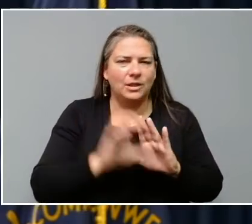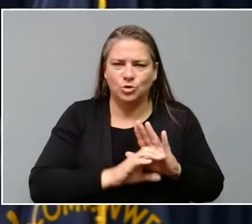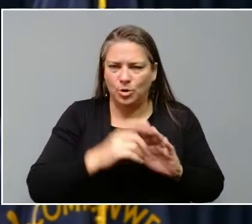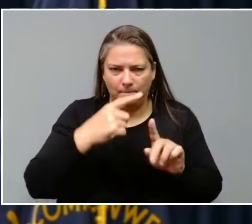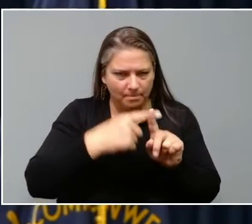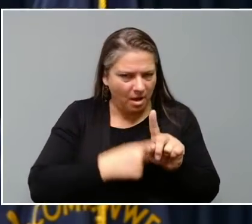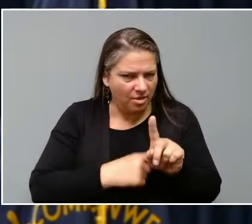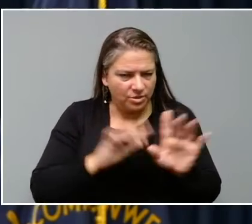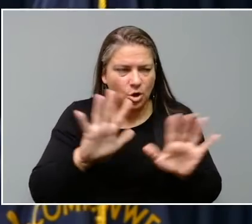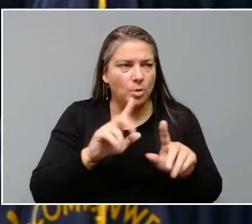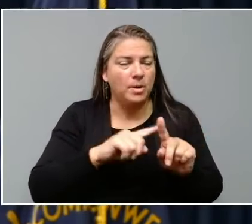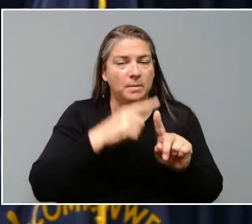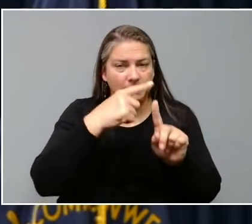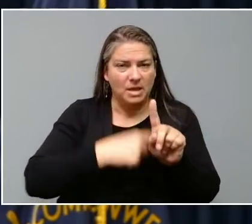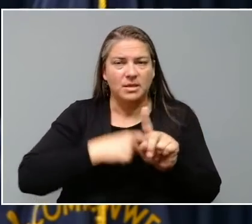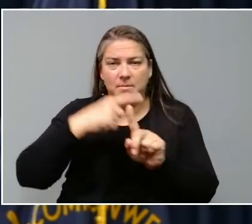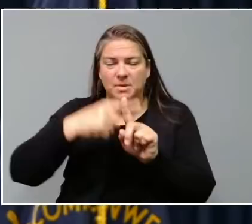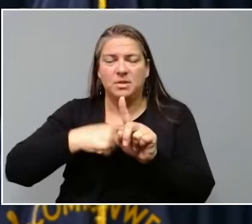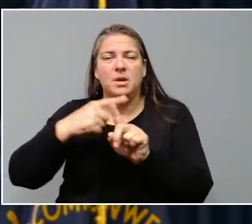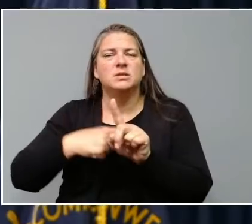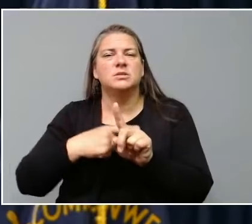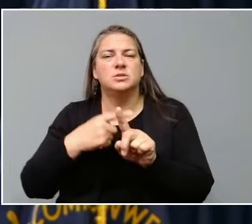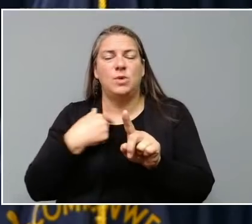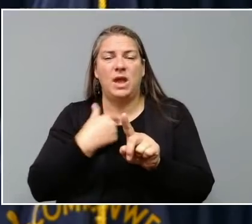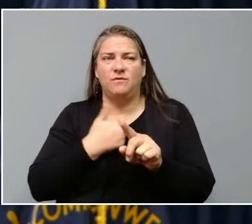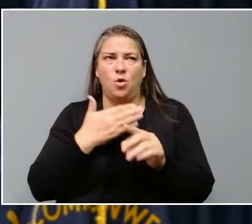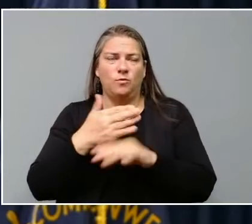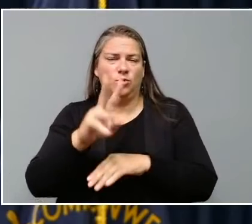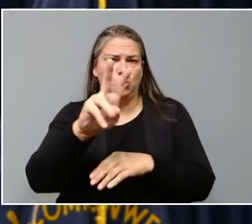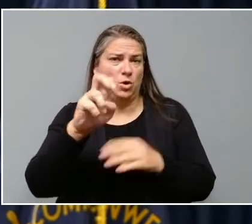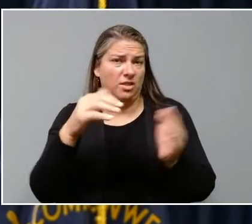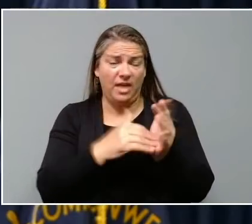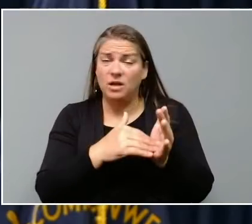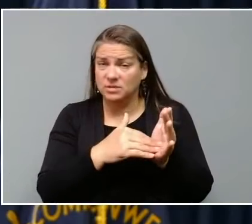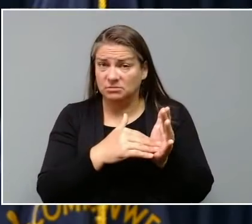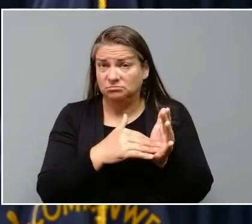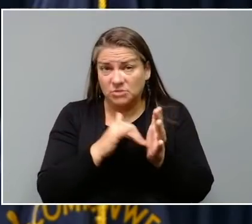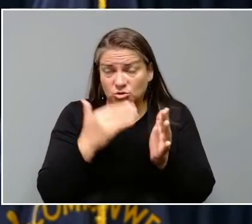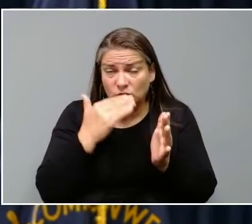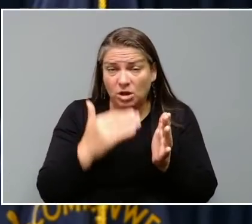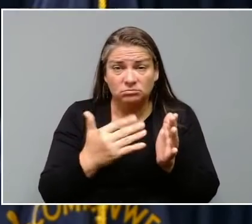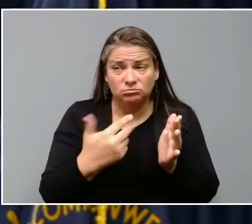for vaccinations in a while. We were over 200,000. We hadn't seen that in